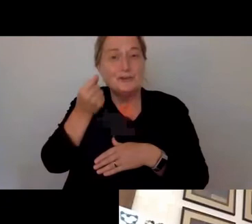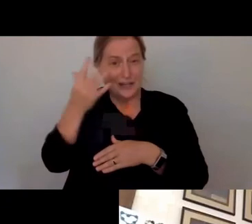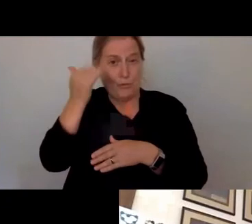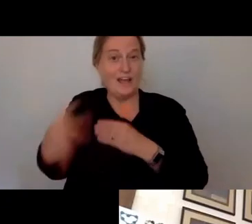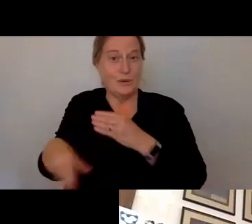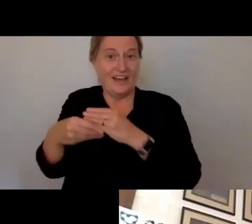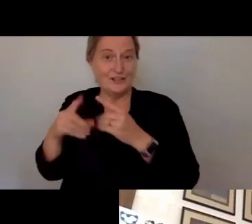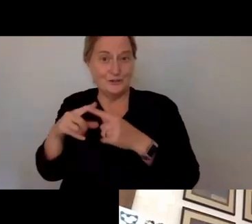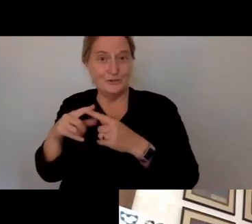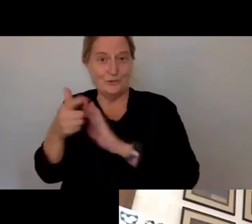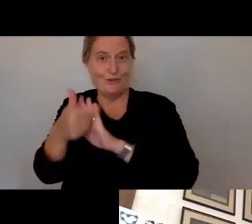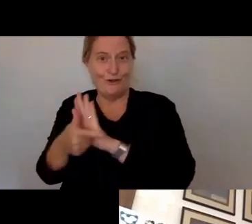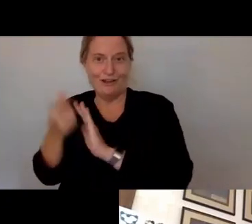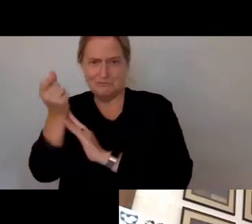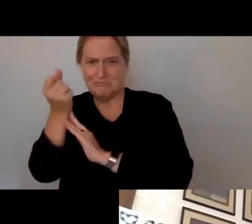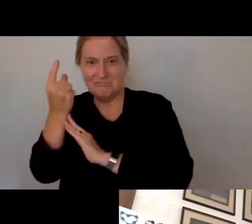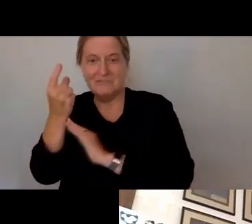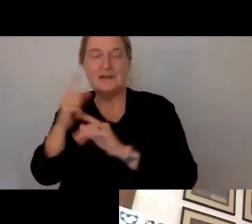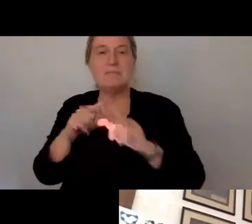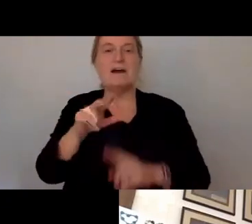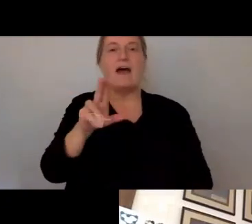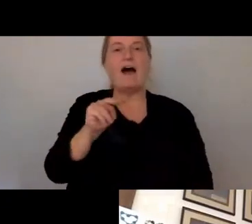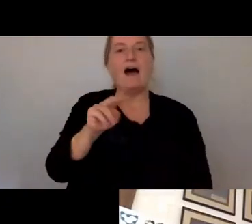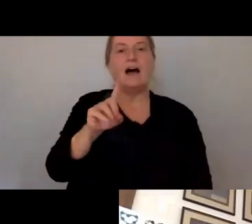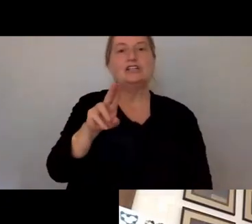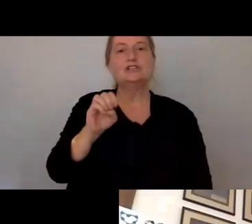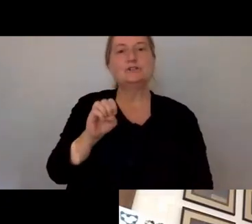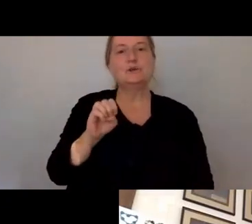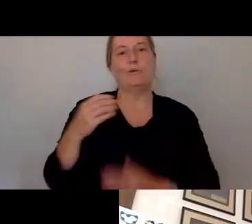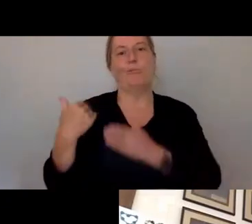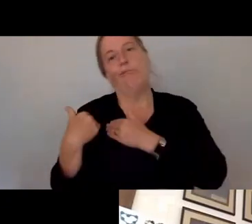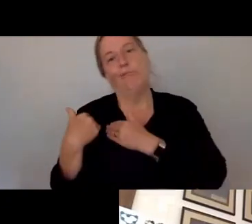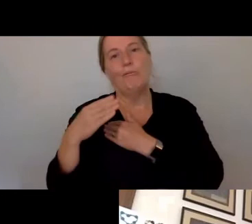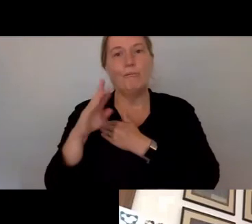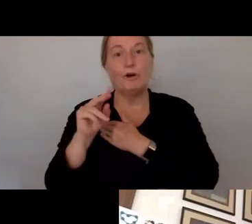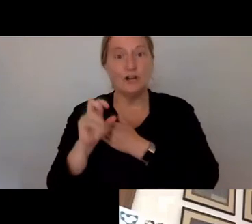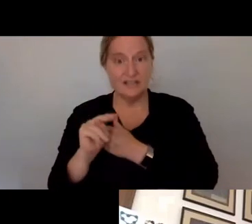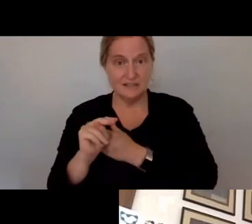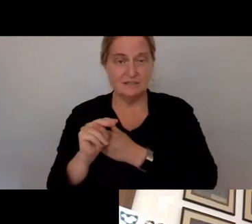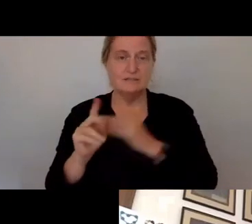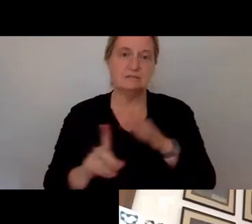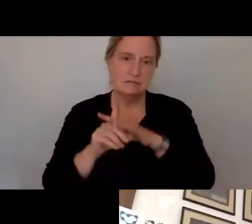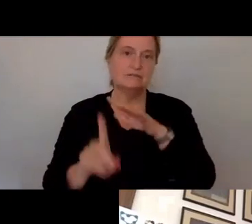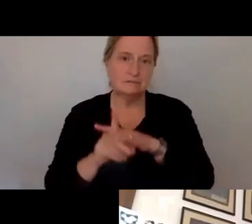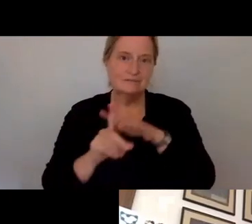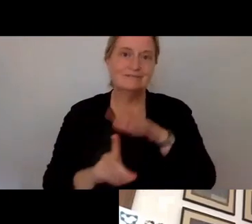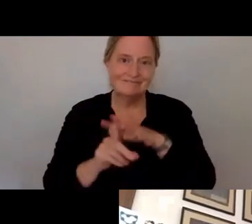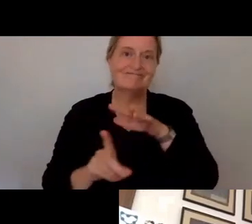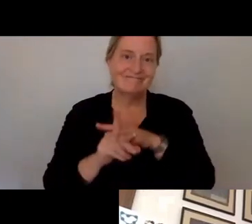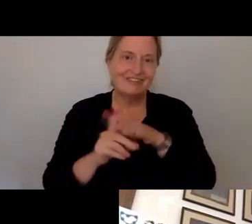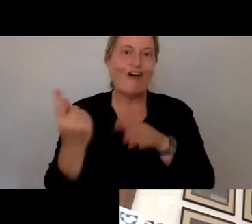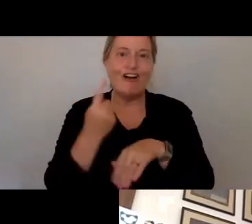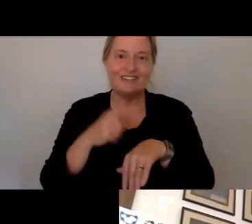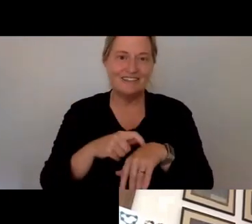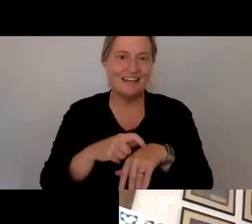undue hardship repeatedly when it comes to denied accommodations, we have come across, and Abeler and my office and his office did